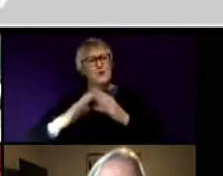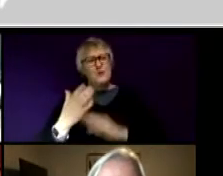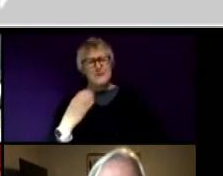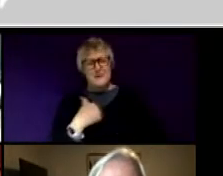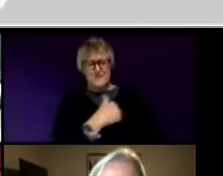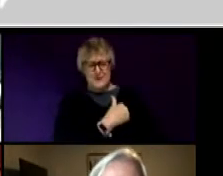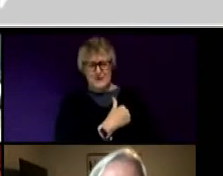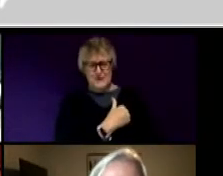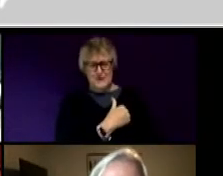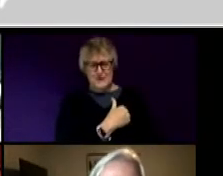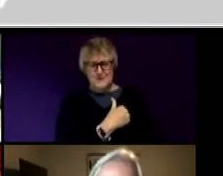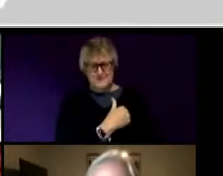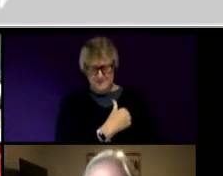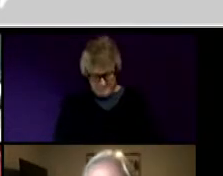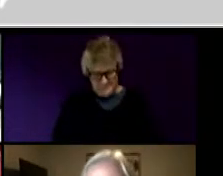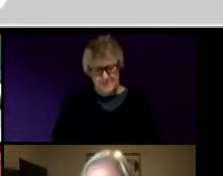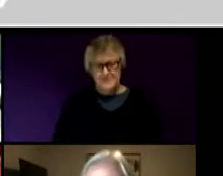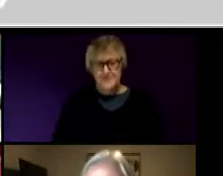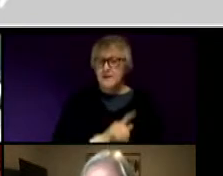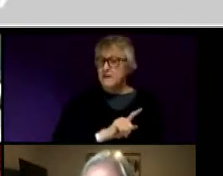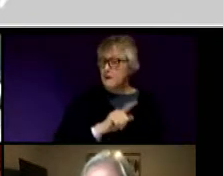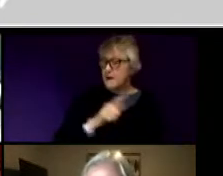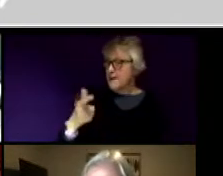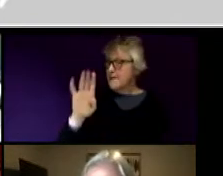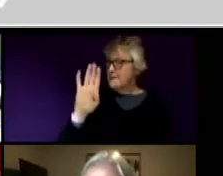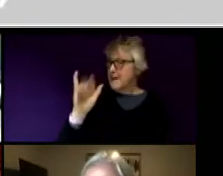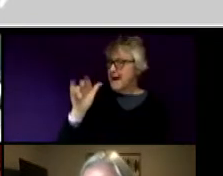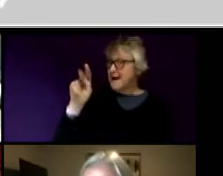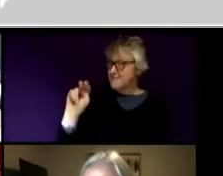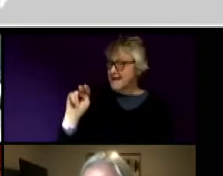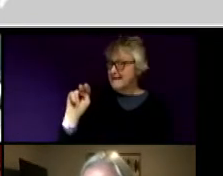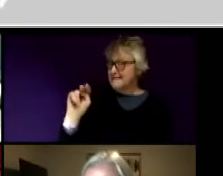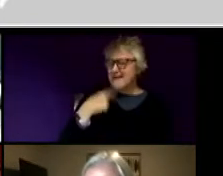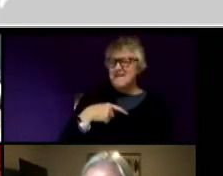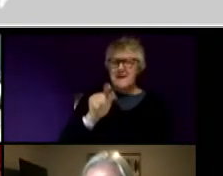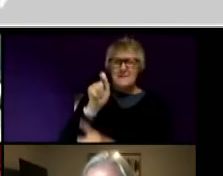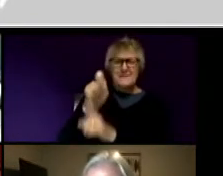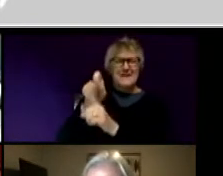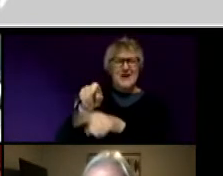And let's see, Byron, I'm gonna pick on you because you're right next to me.